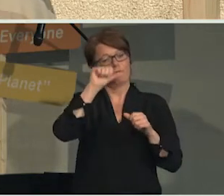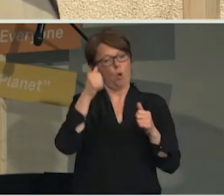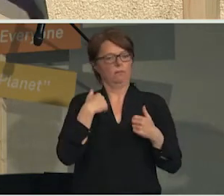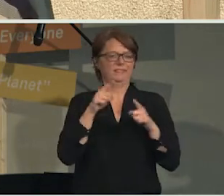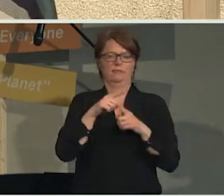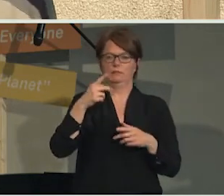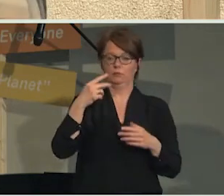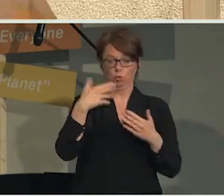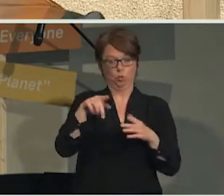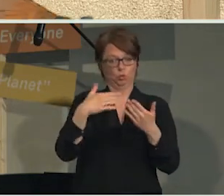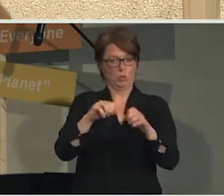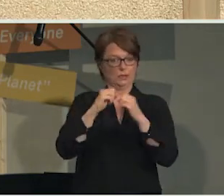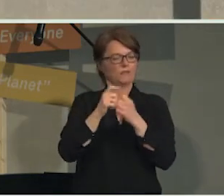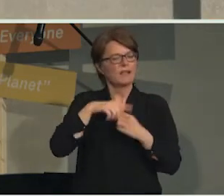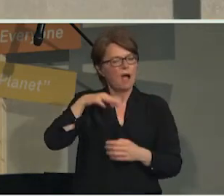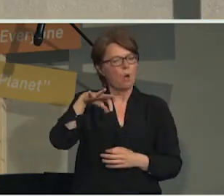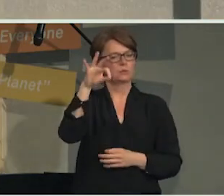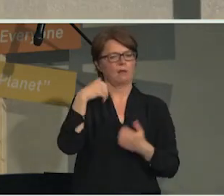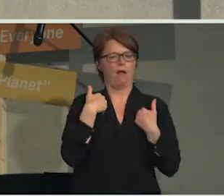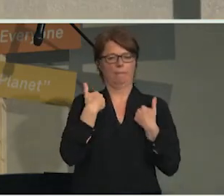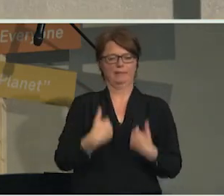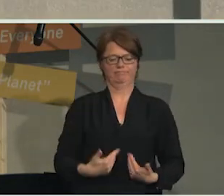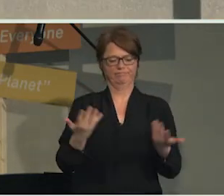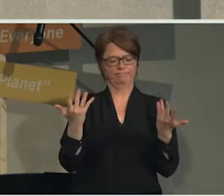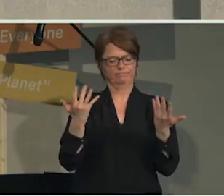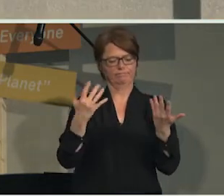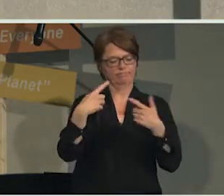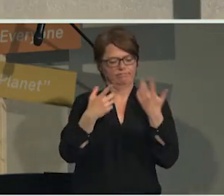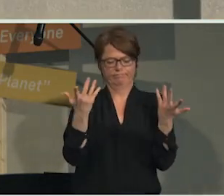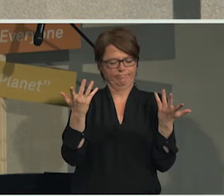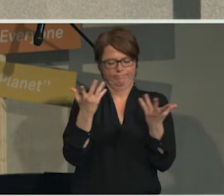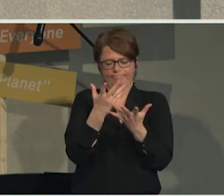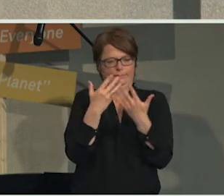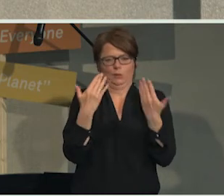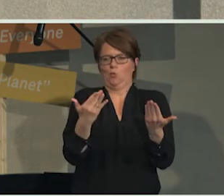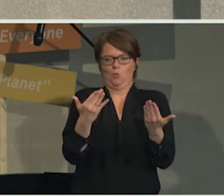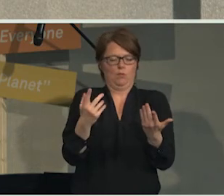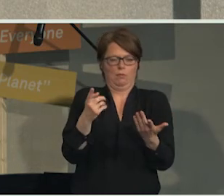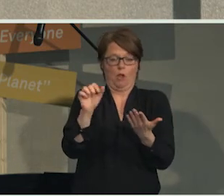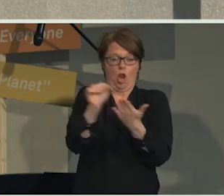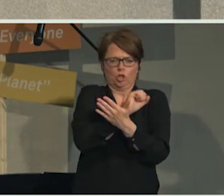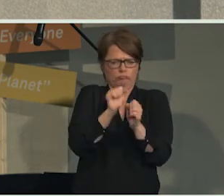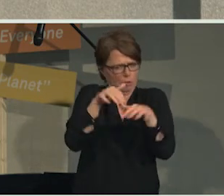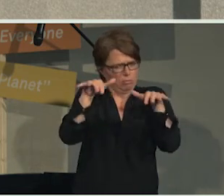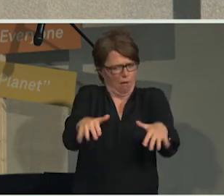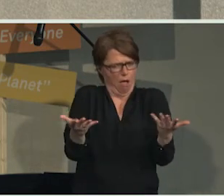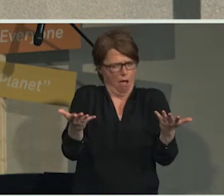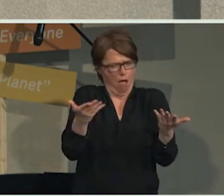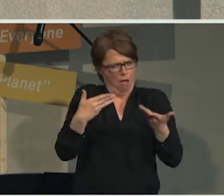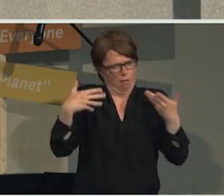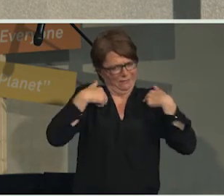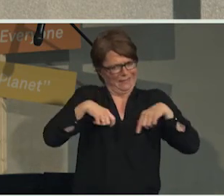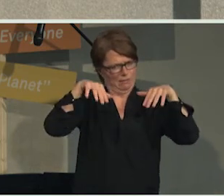see her. They're all there. We are now there, an asset to invest in. How do we get